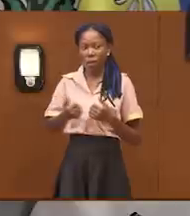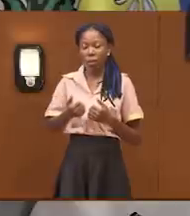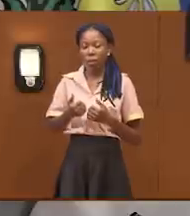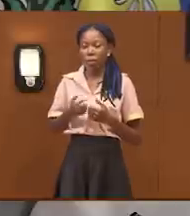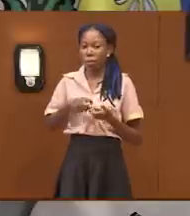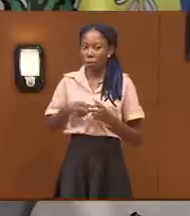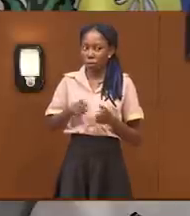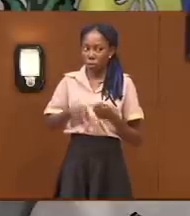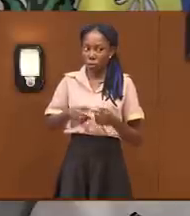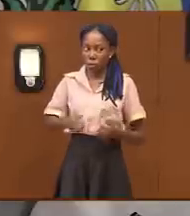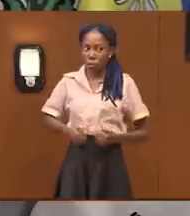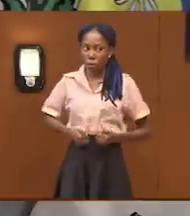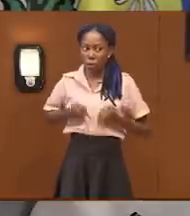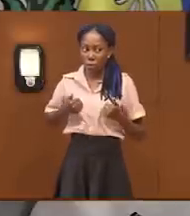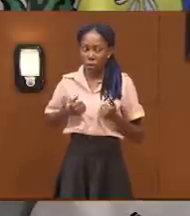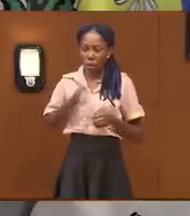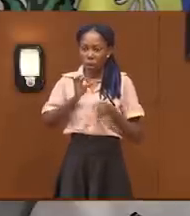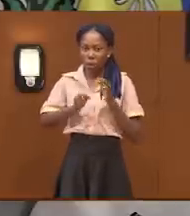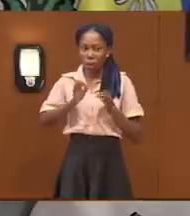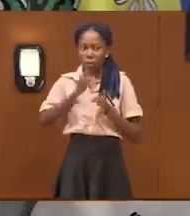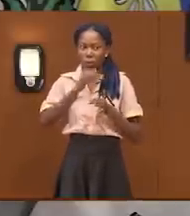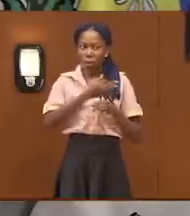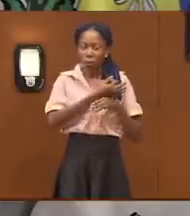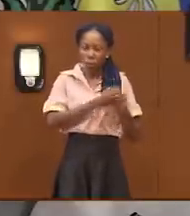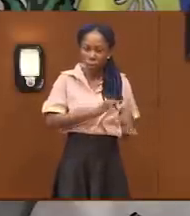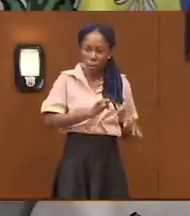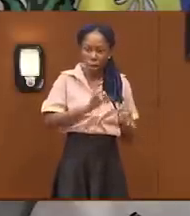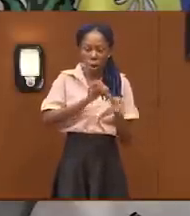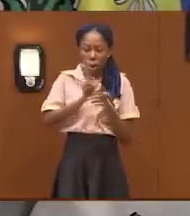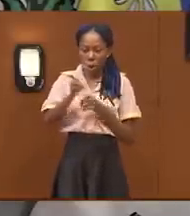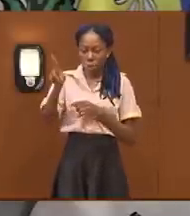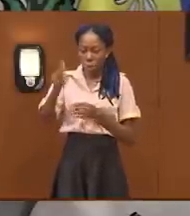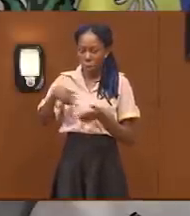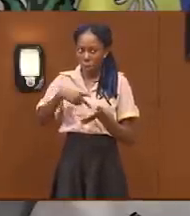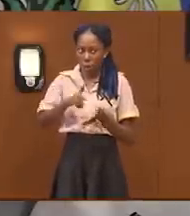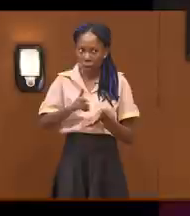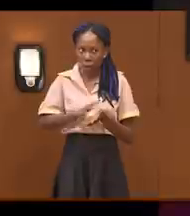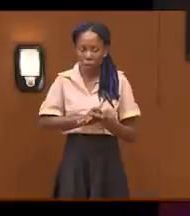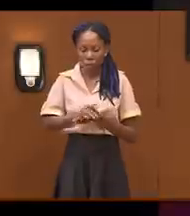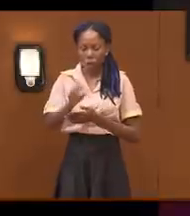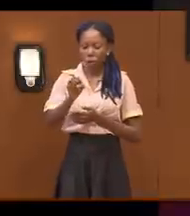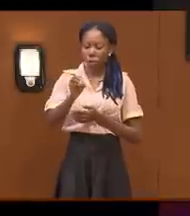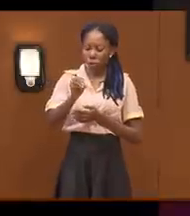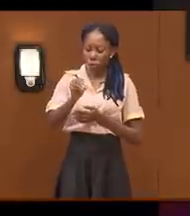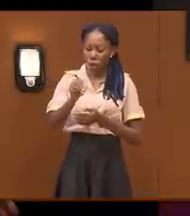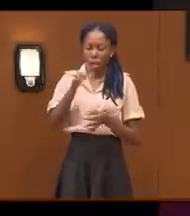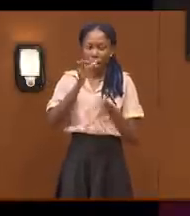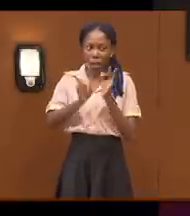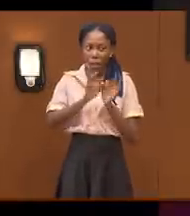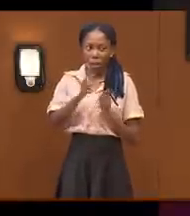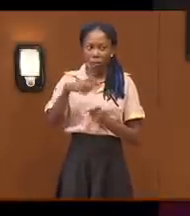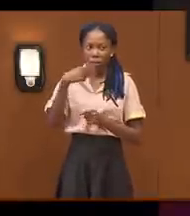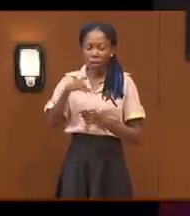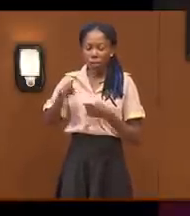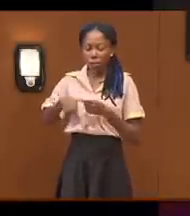you. Whether it's rent-free or you are paying rent for that period. So when you're asking for a period